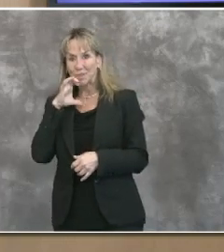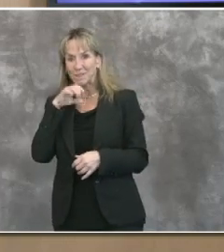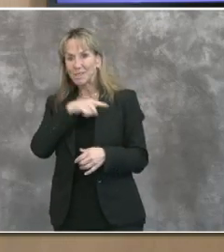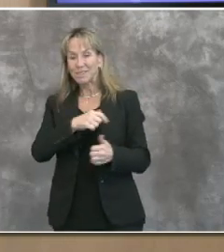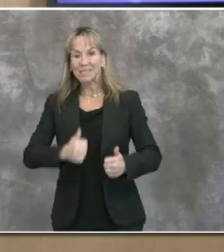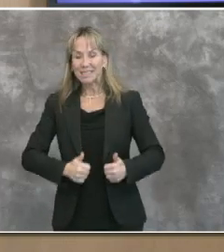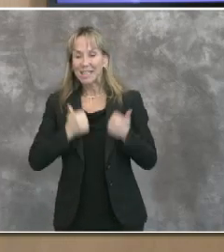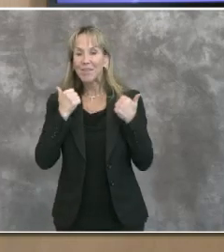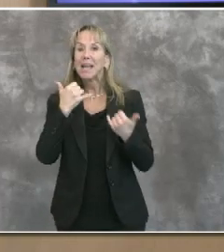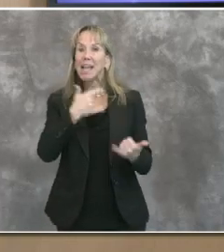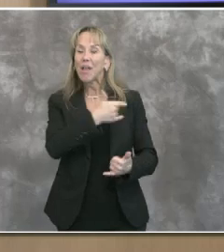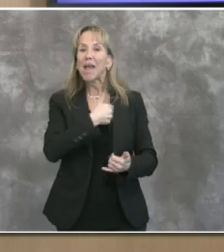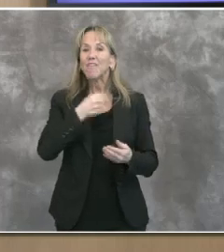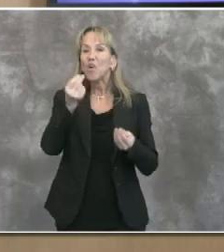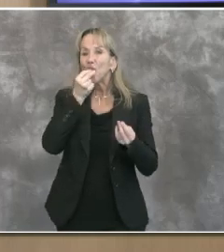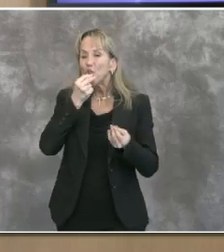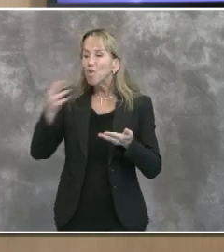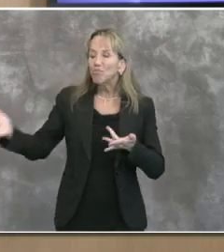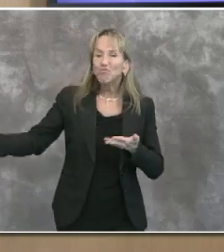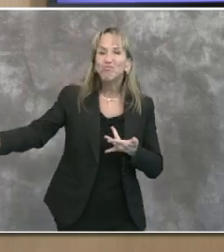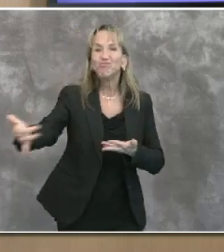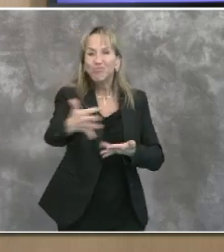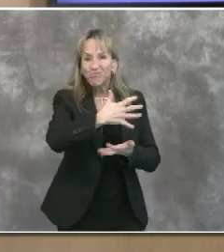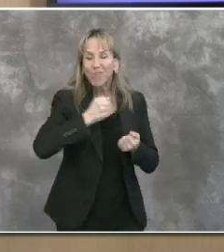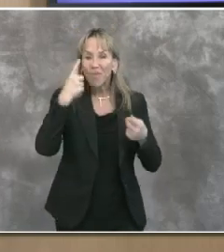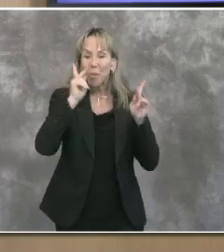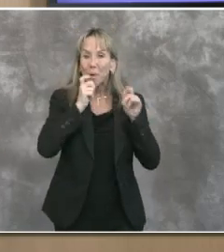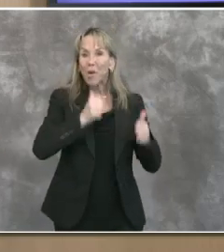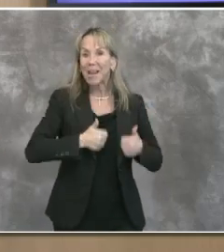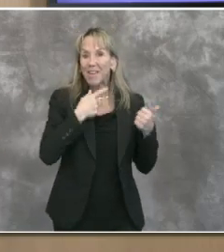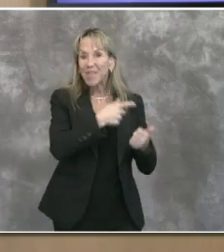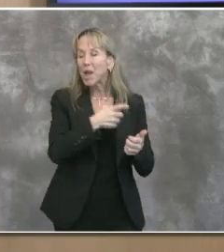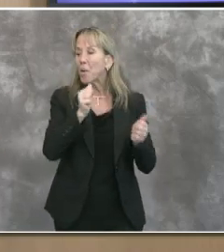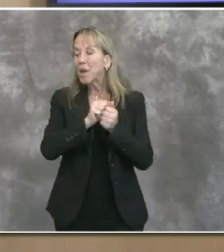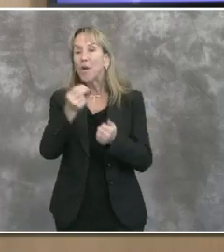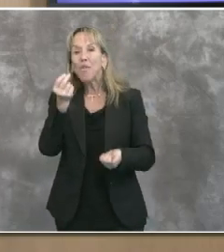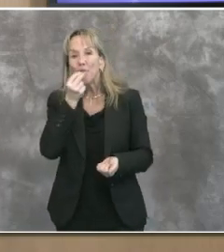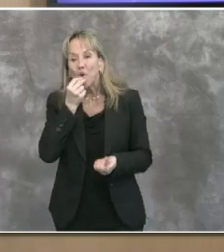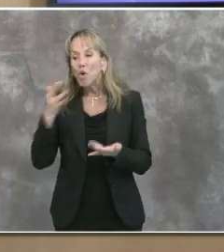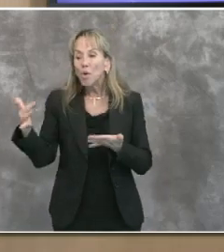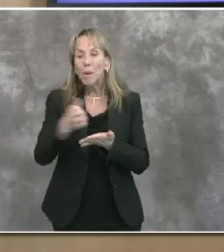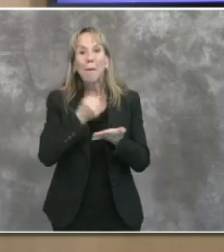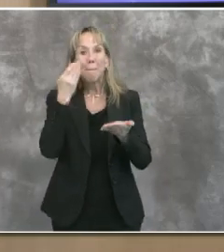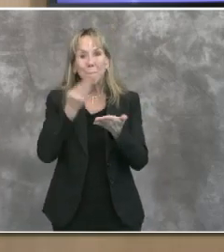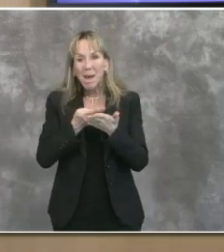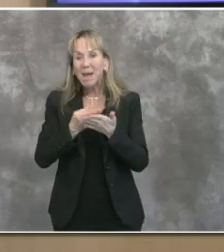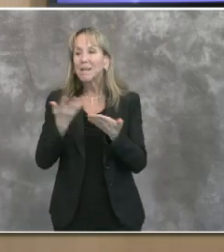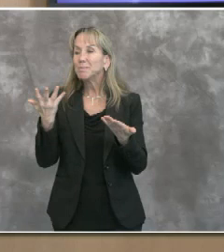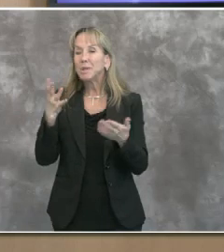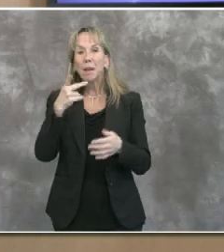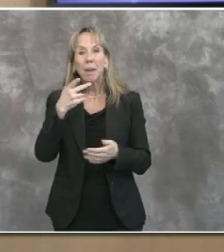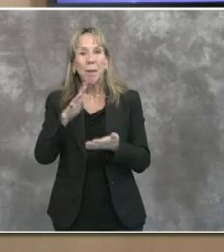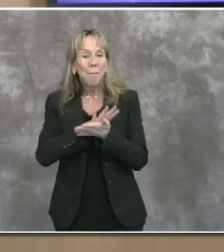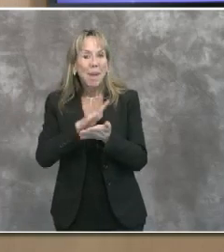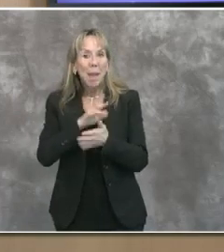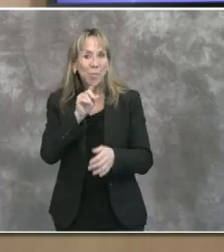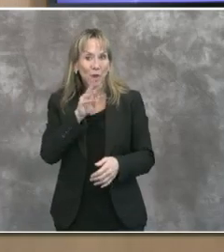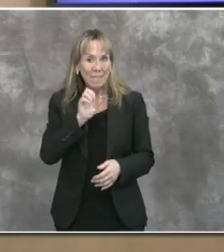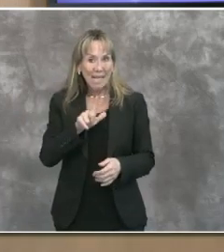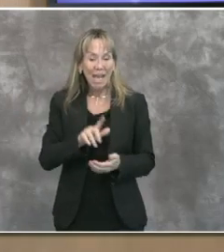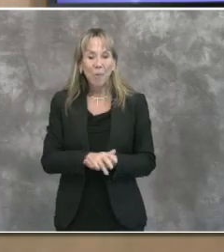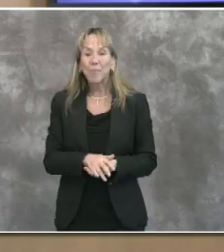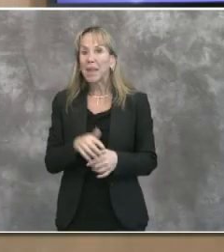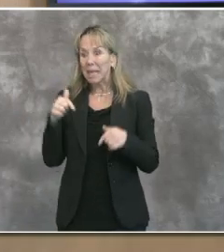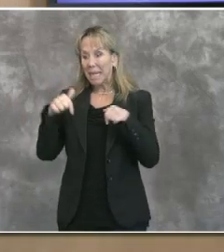for residents living there and got donations of food, money, and paper towels along with other necessities. In San Diego, a